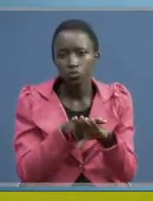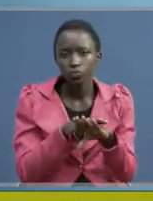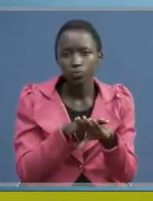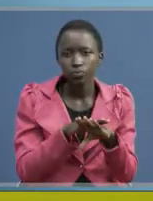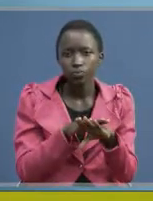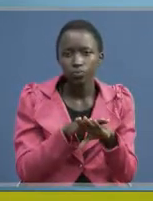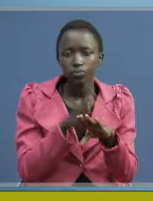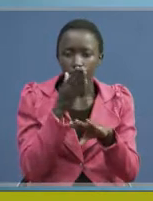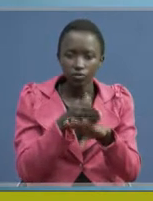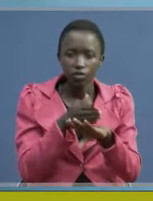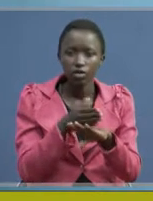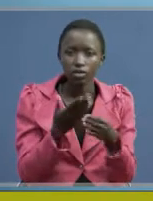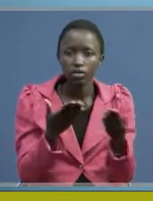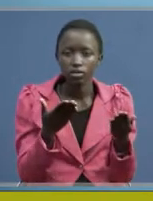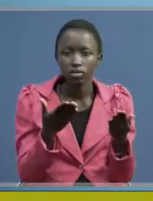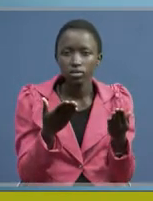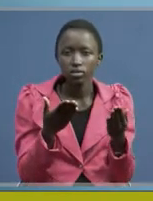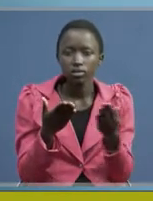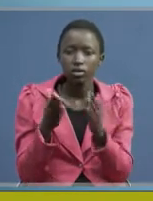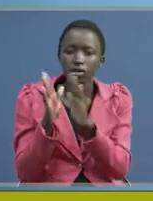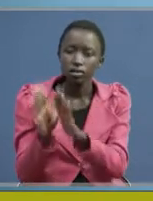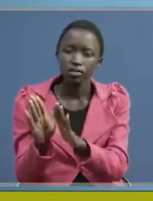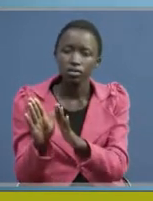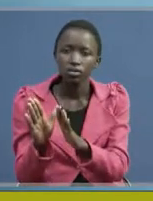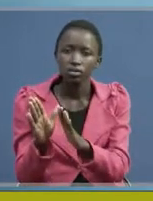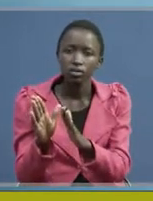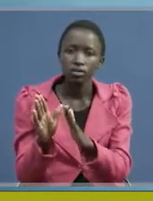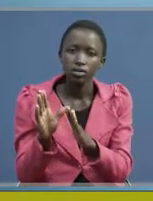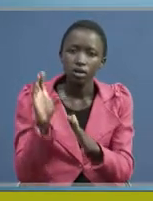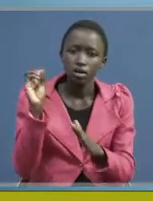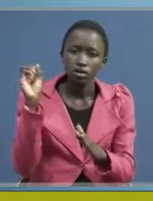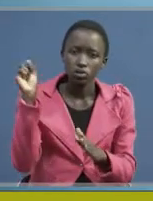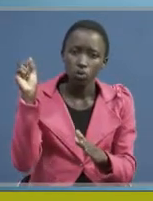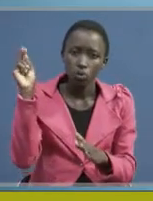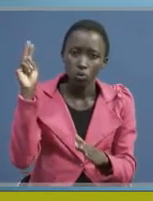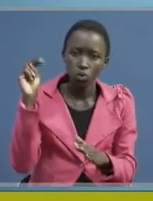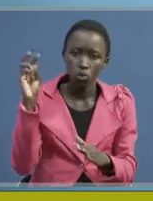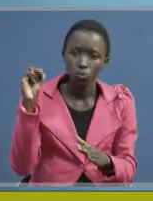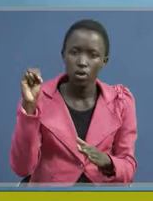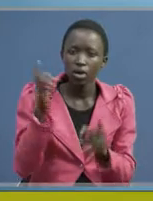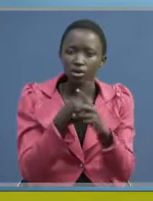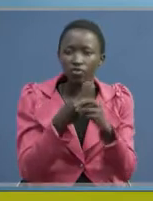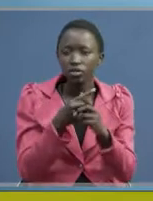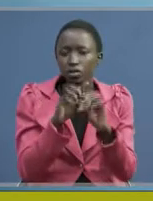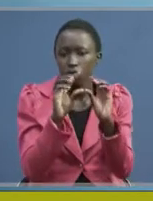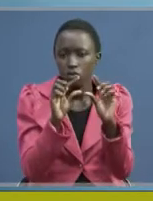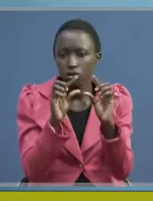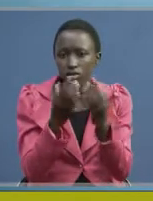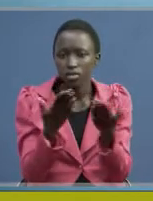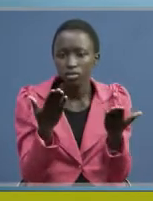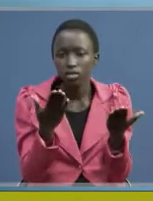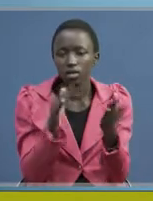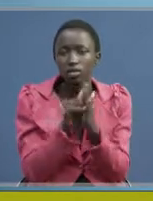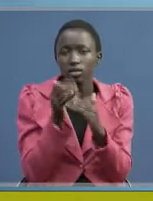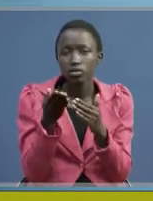have counterfeit goods. We have dumped goods. We have uncustomed goods. There are various forms of goods that